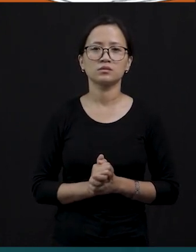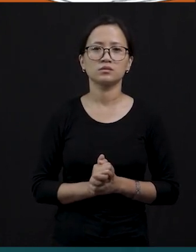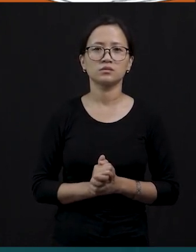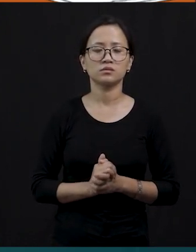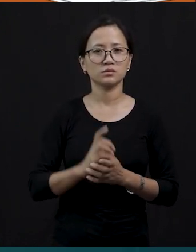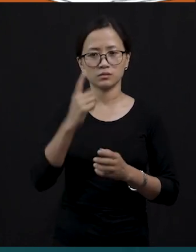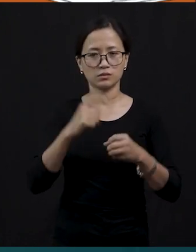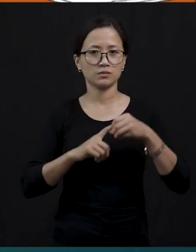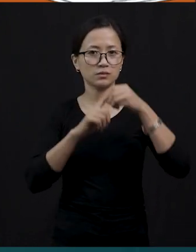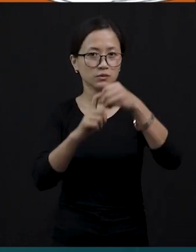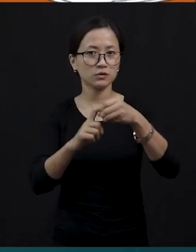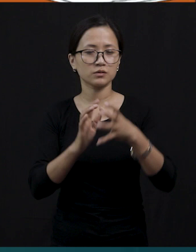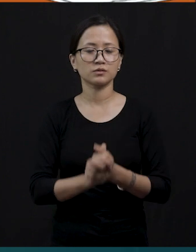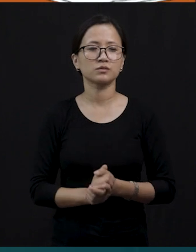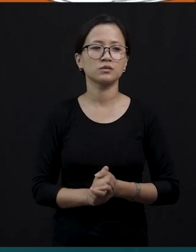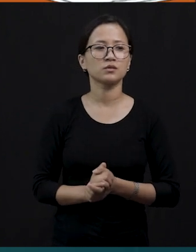we have one question out here.